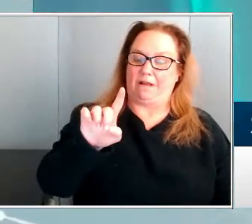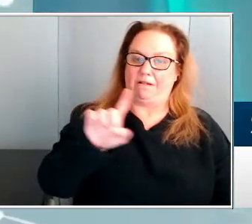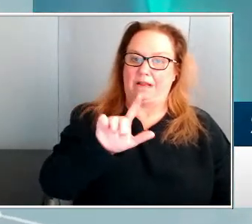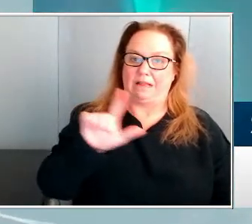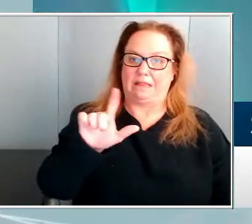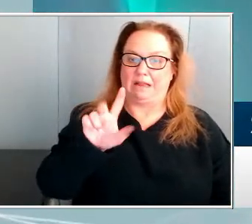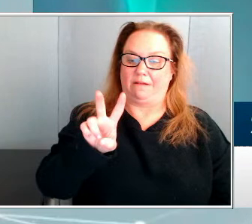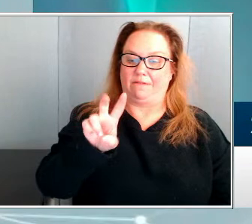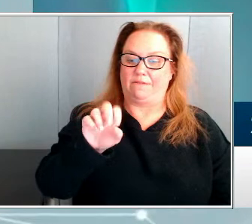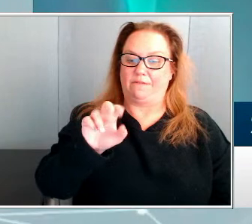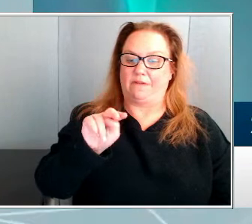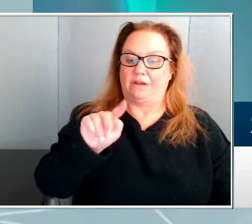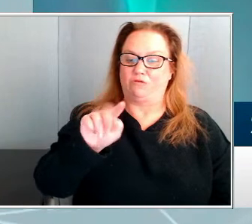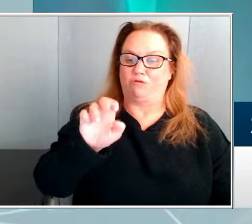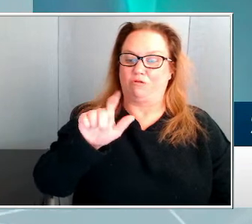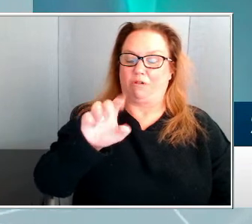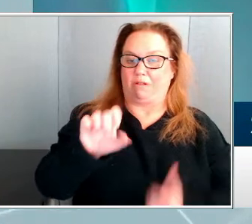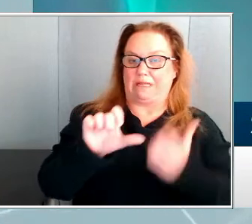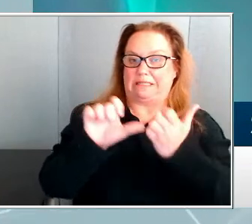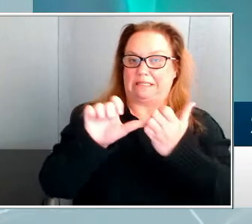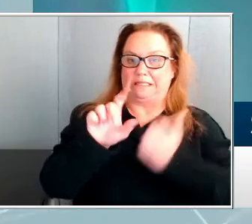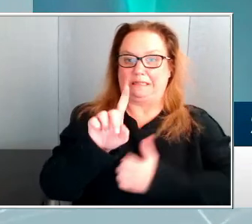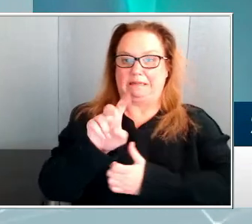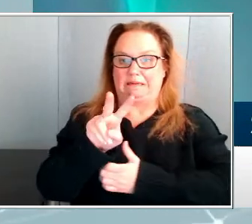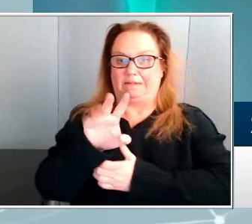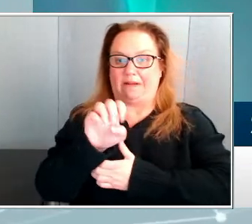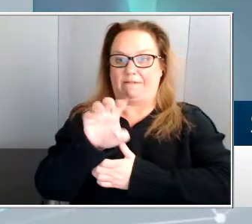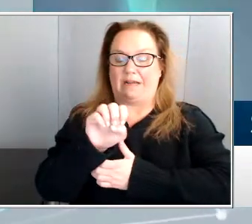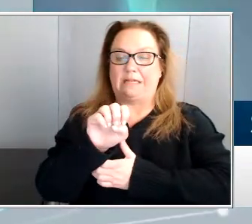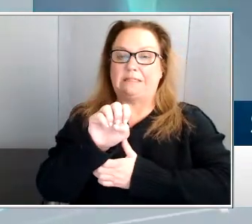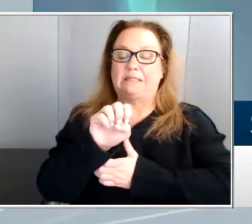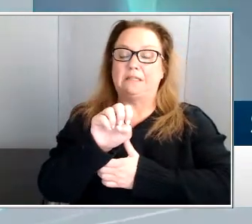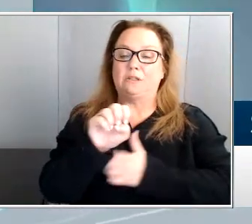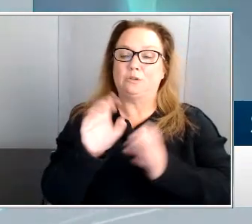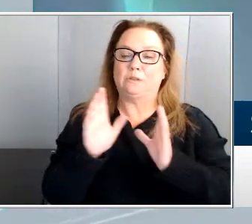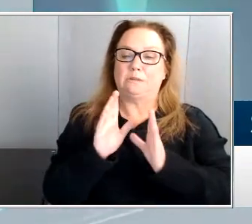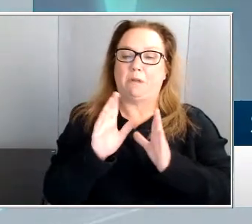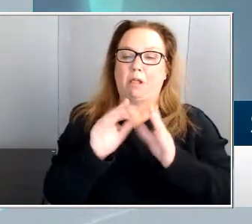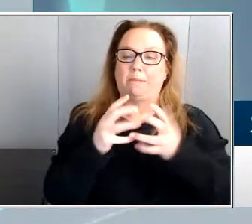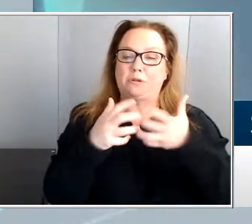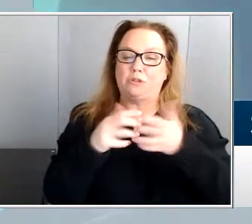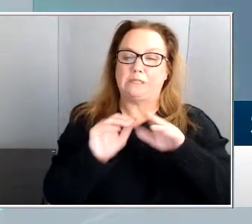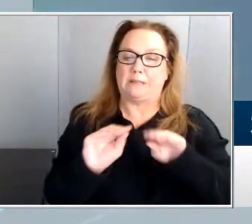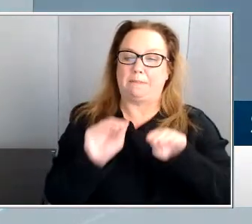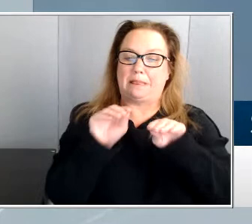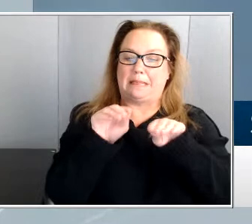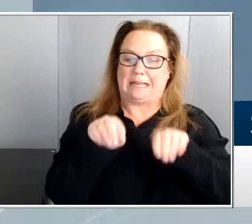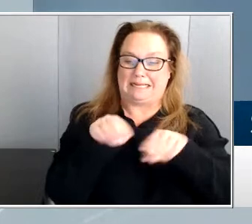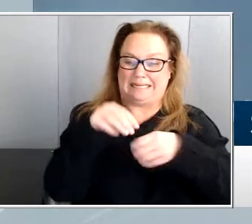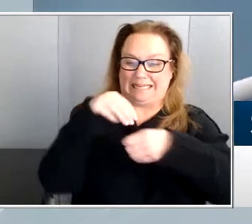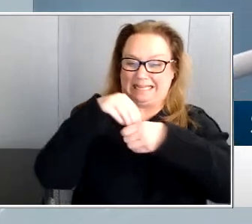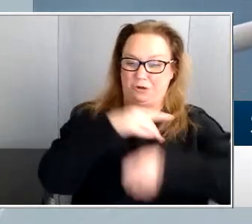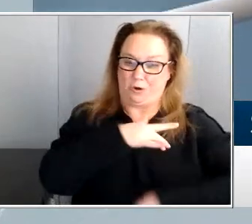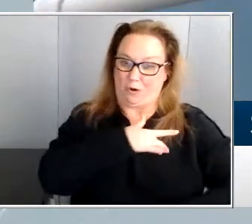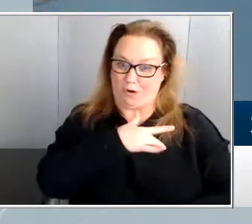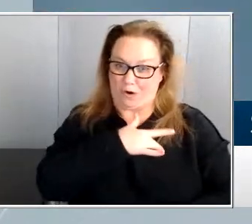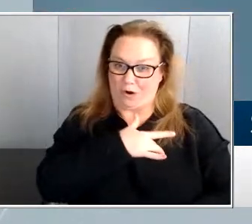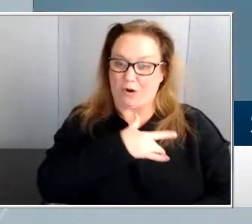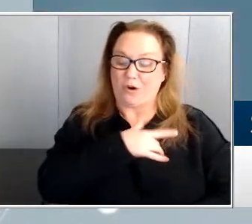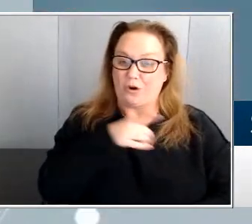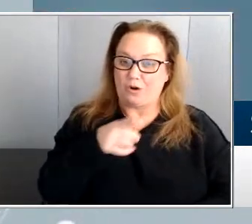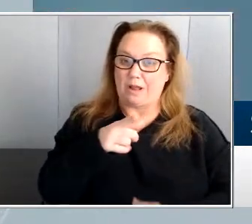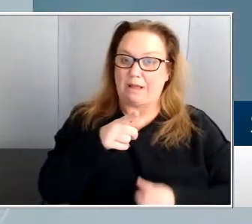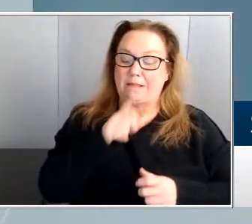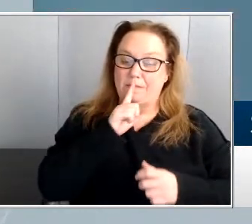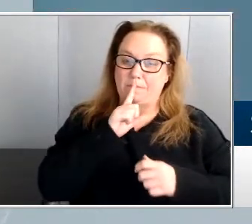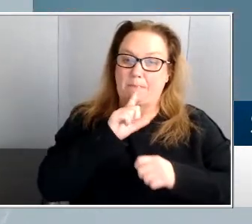assist device. These are tiny machines implanted, wait for it, inside the heart that literally pump